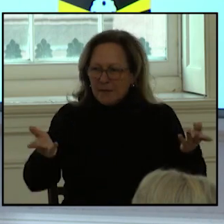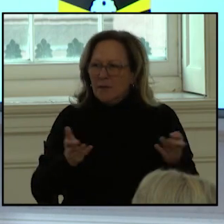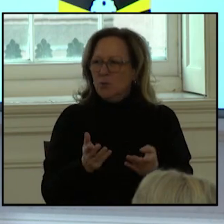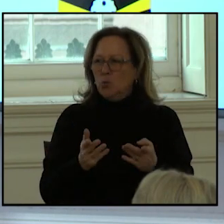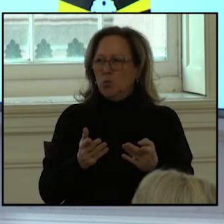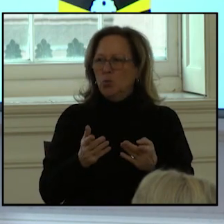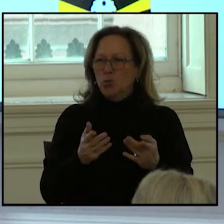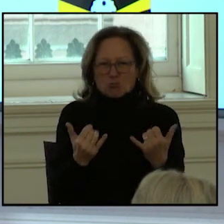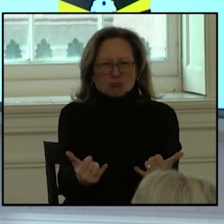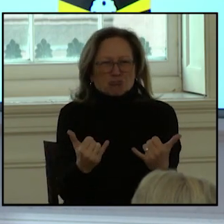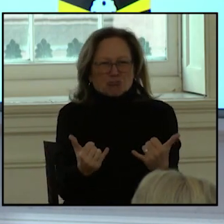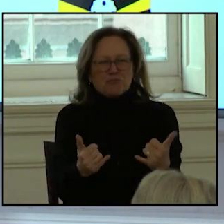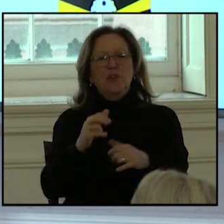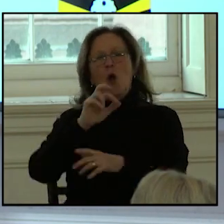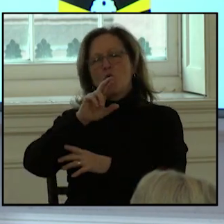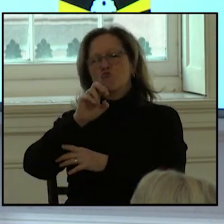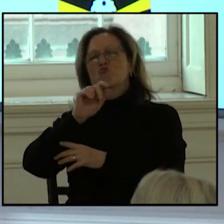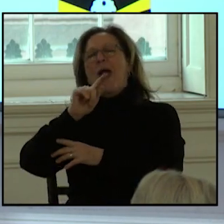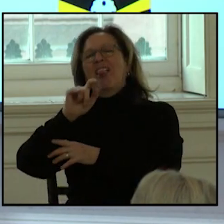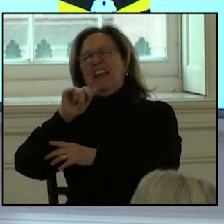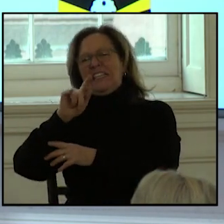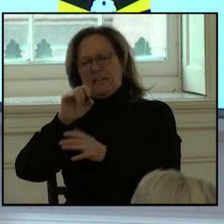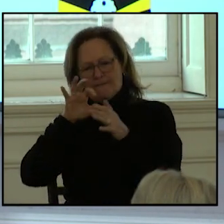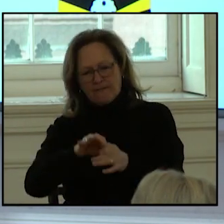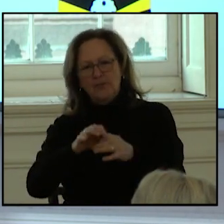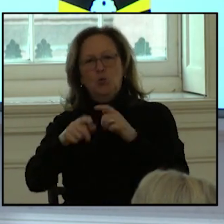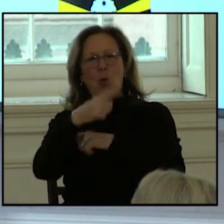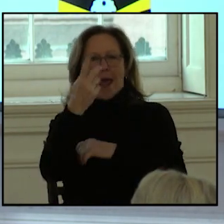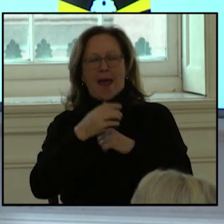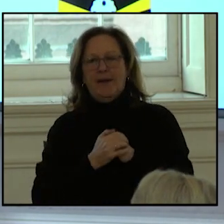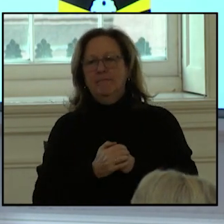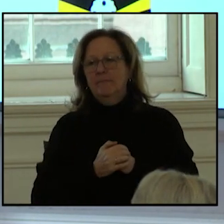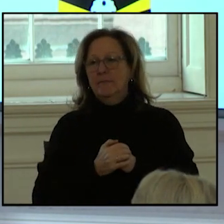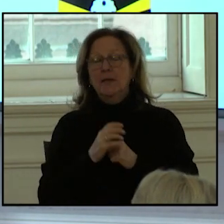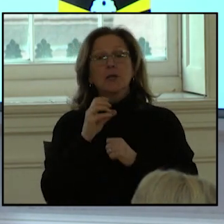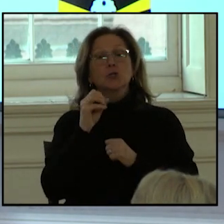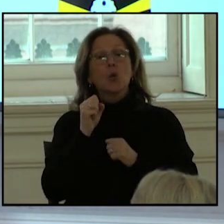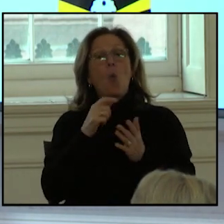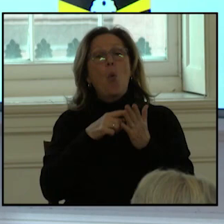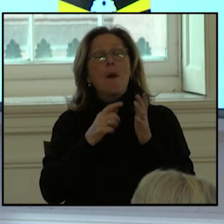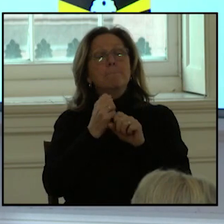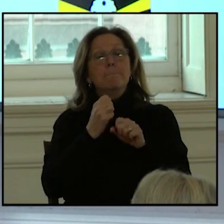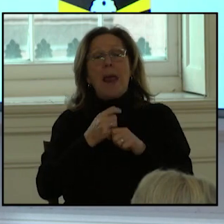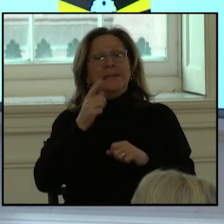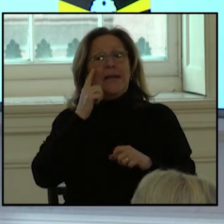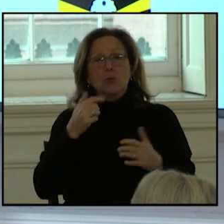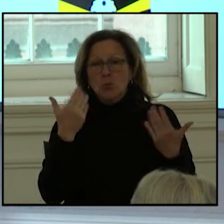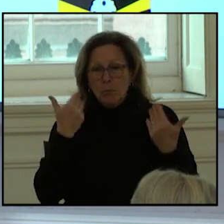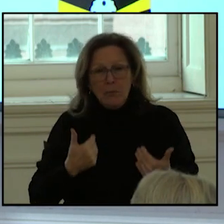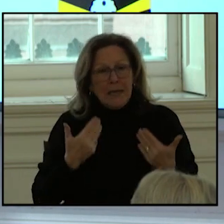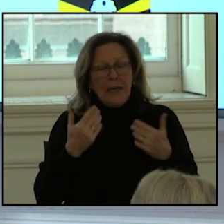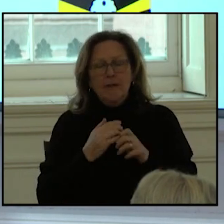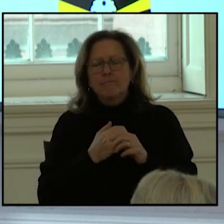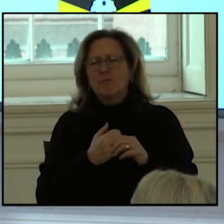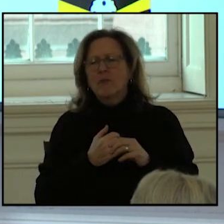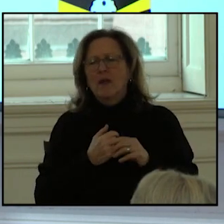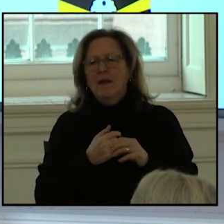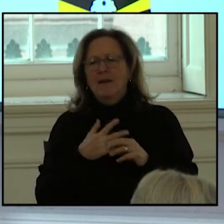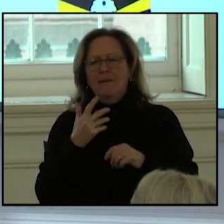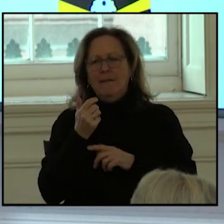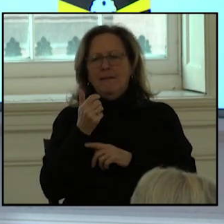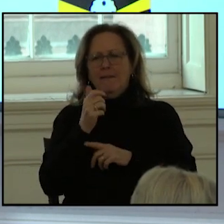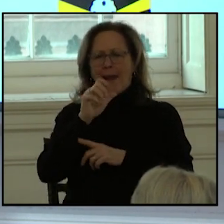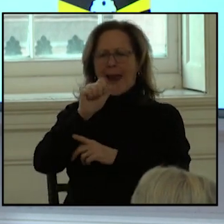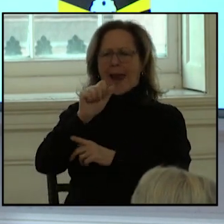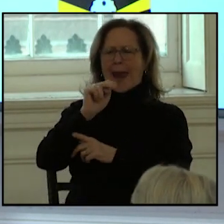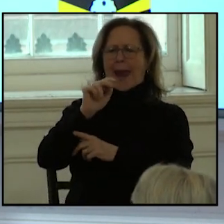you know, a couple of descriptions that make more sense to me is an ancestor is any